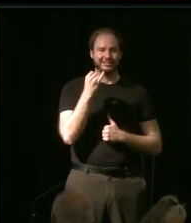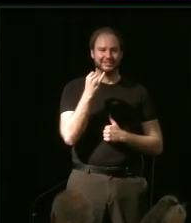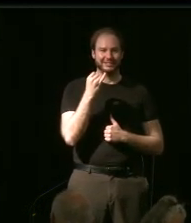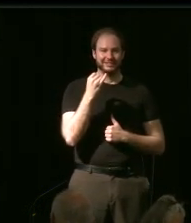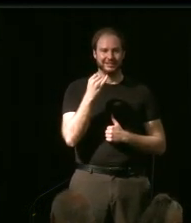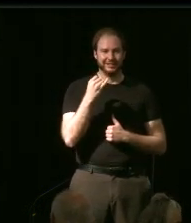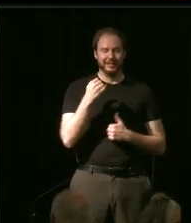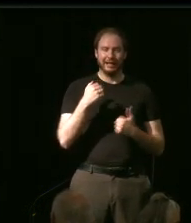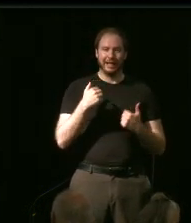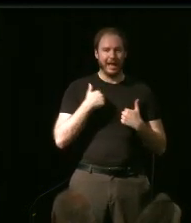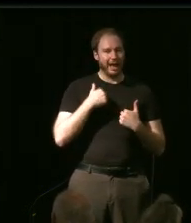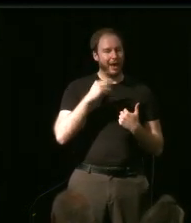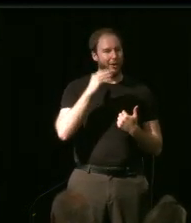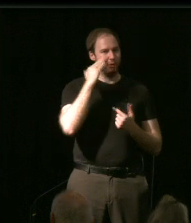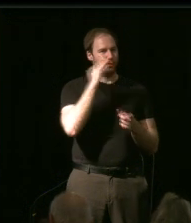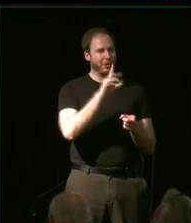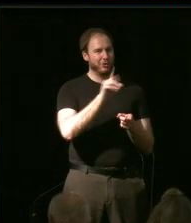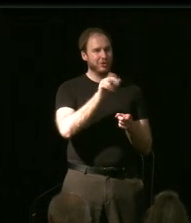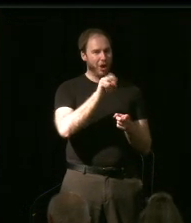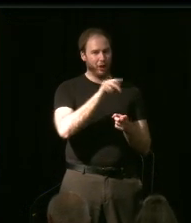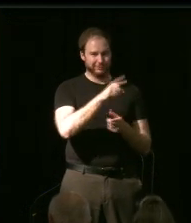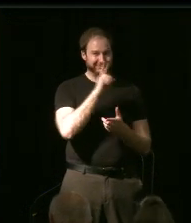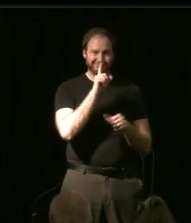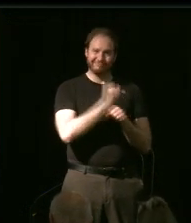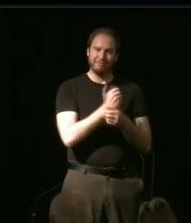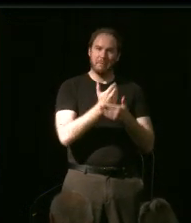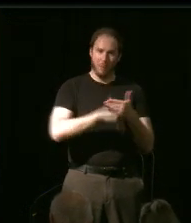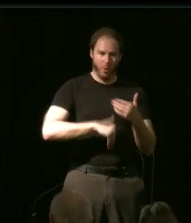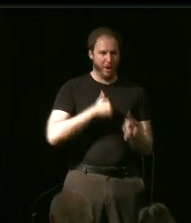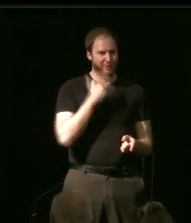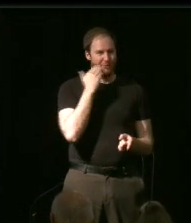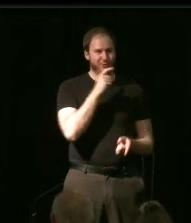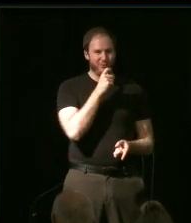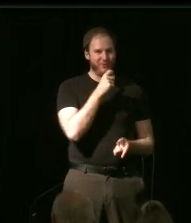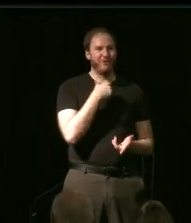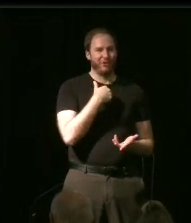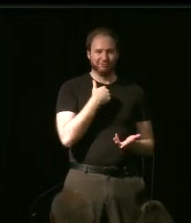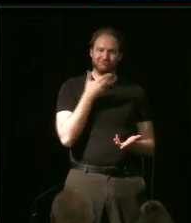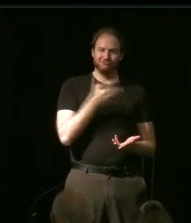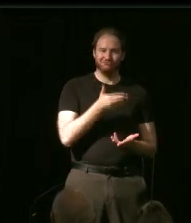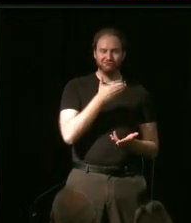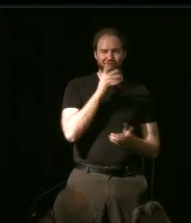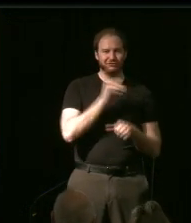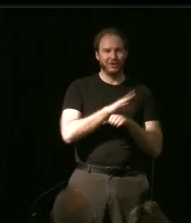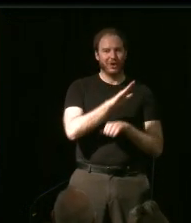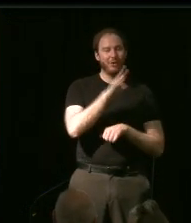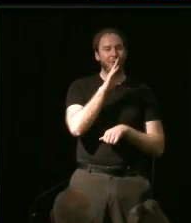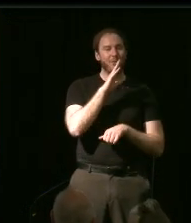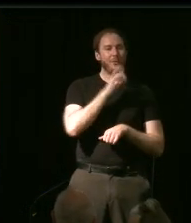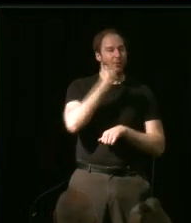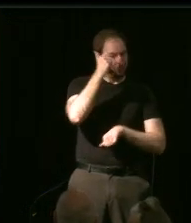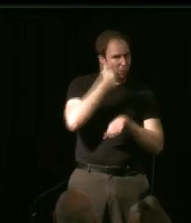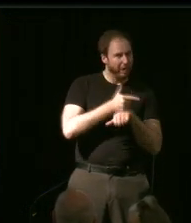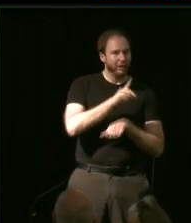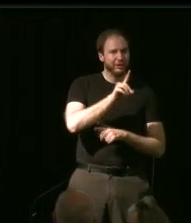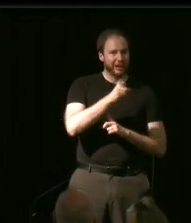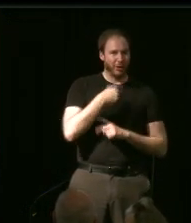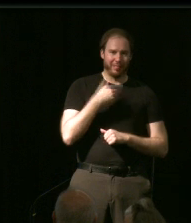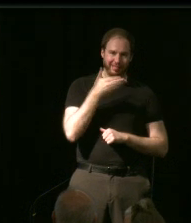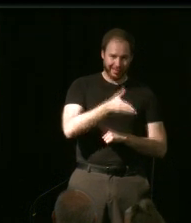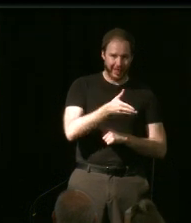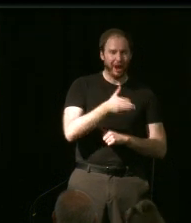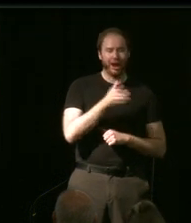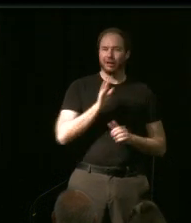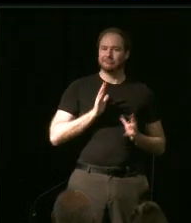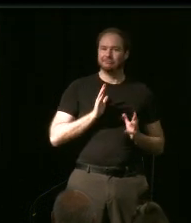I knew Dalton basically from the day he was born and was there the day his older brother was diagnosed, and it's kind of phenomenal